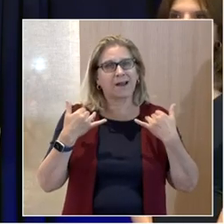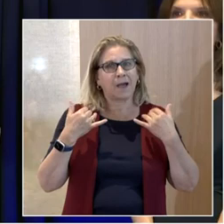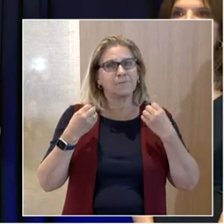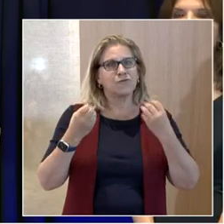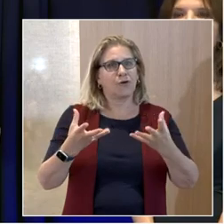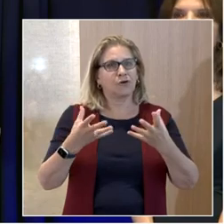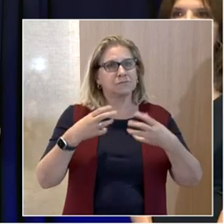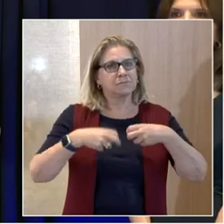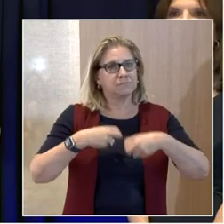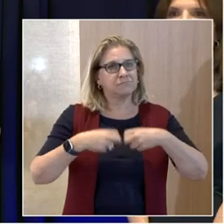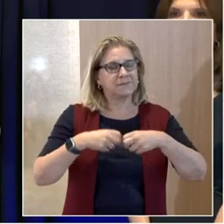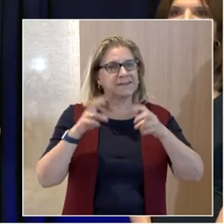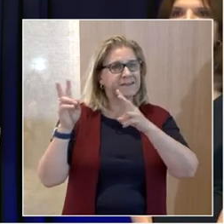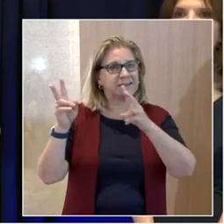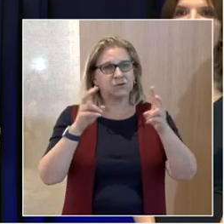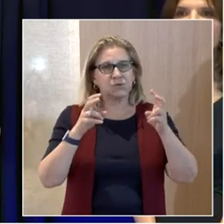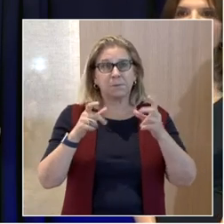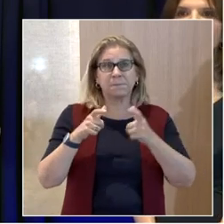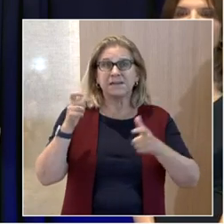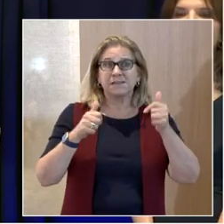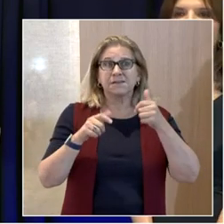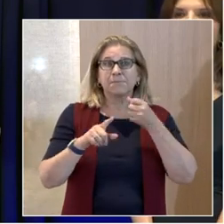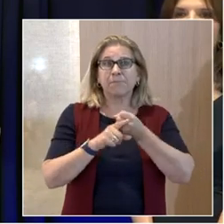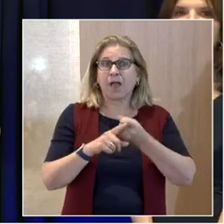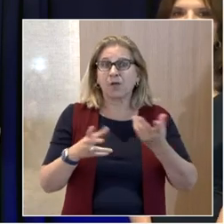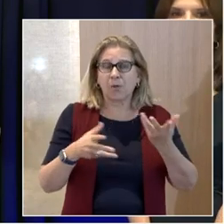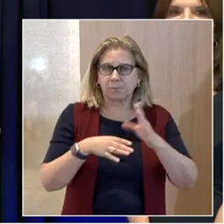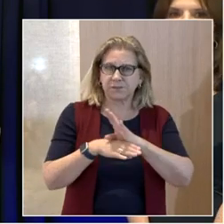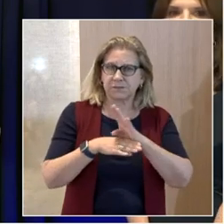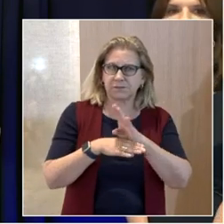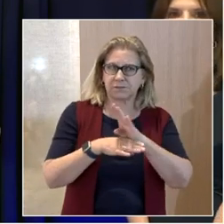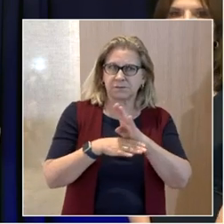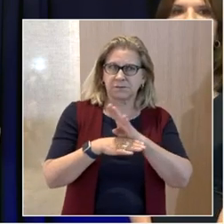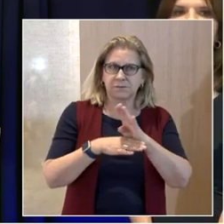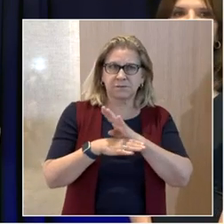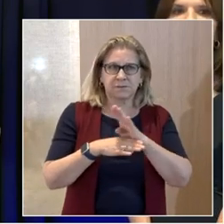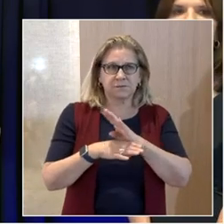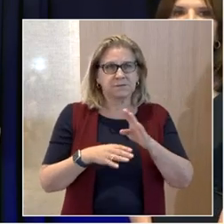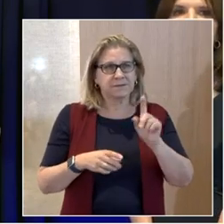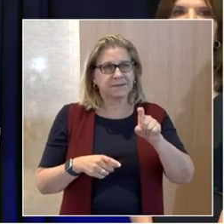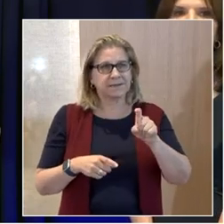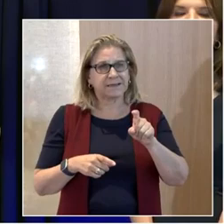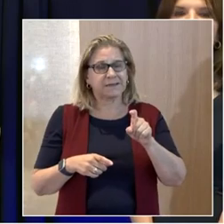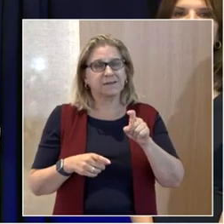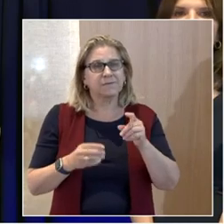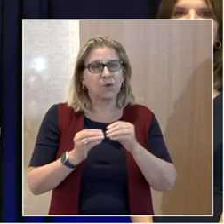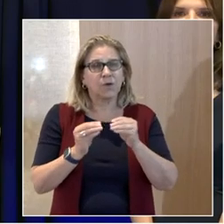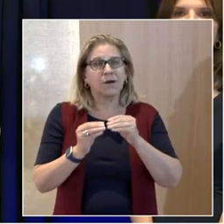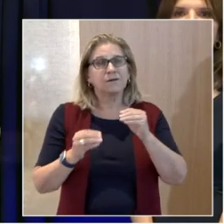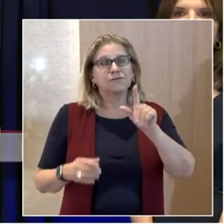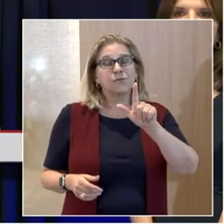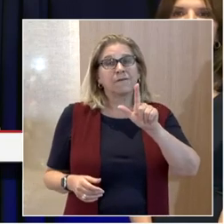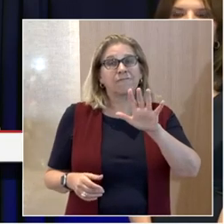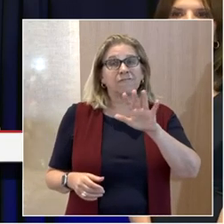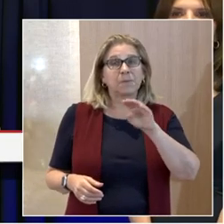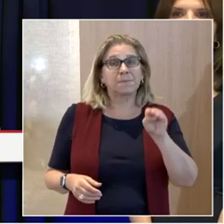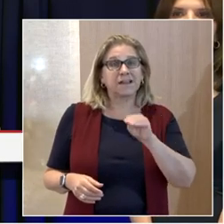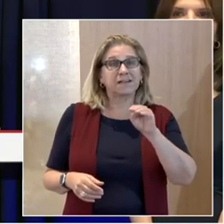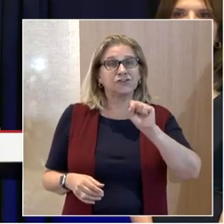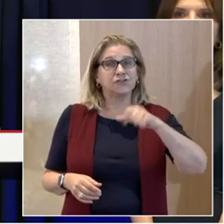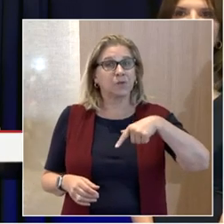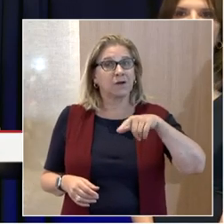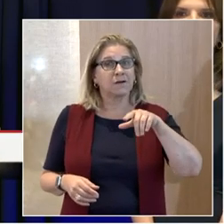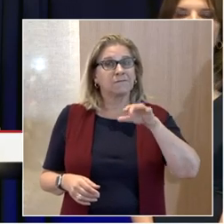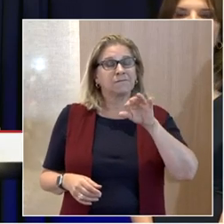market. Right now, there's 25 million square feet of vacant office space within the city. Of that 25 million square feet of